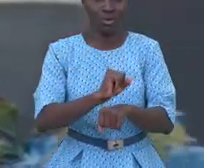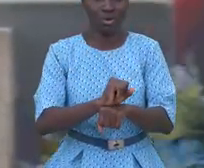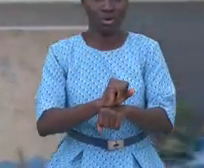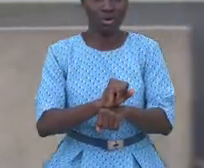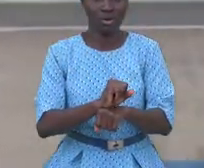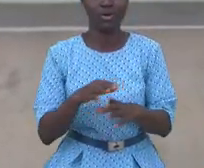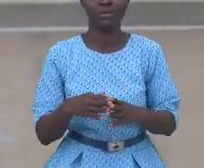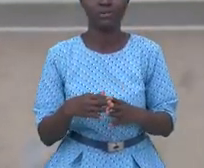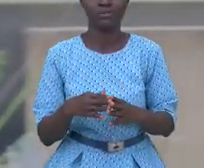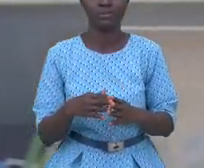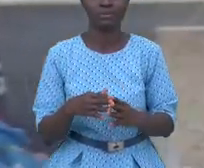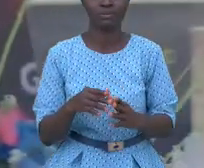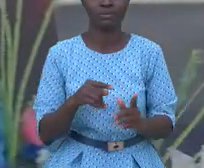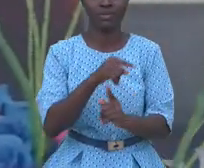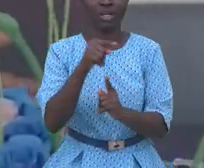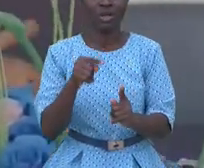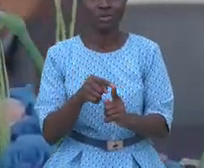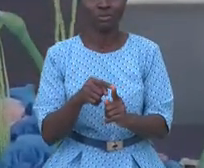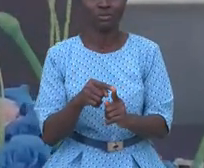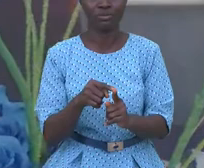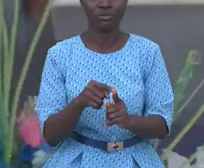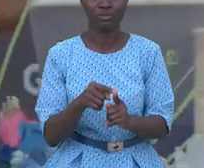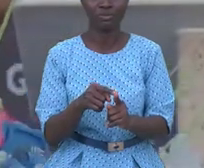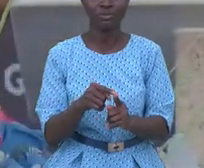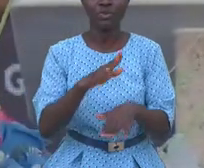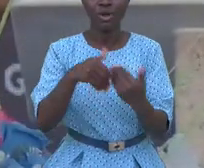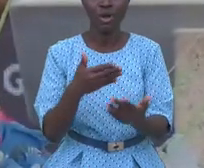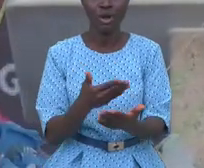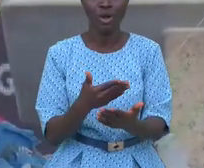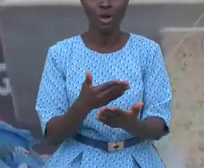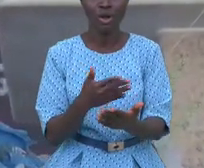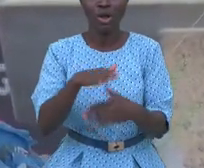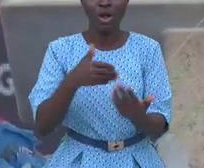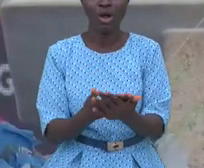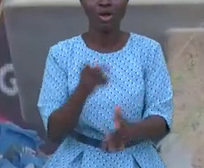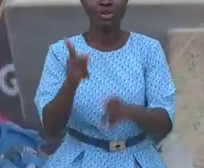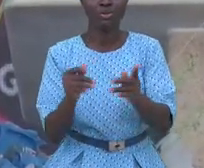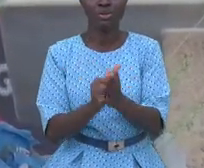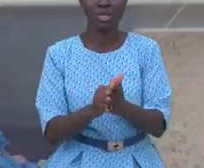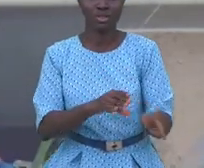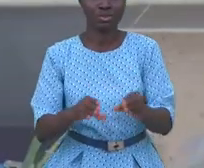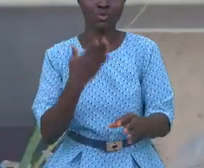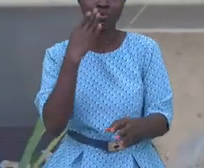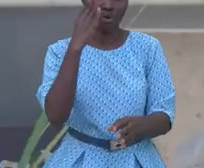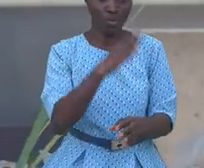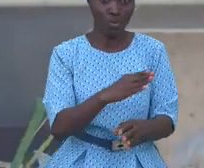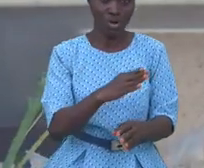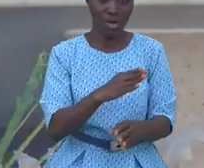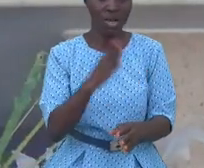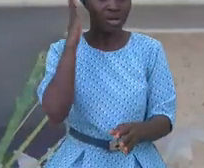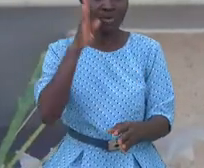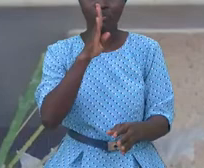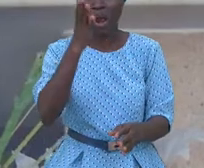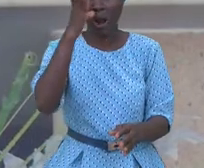the first part of the sentence says, all the people that do wickedly shall be corrupted